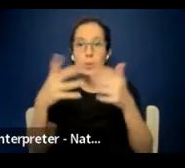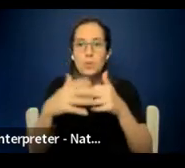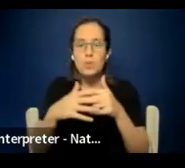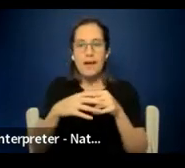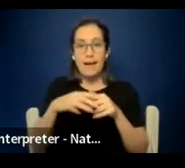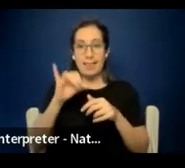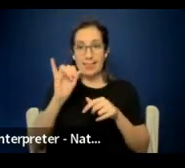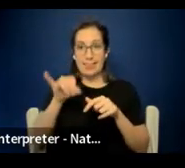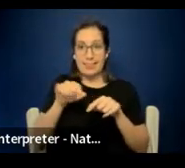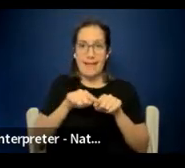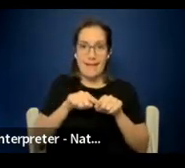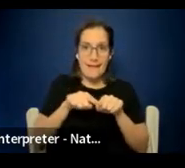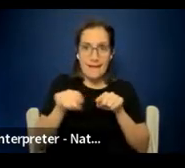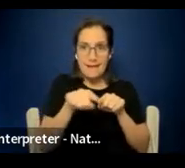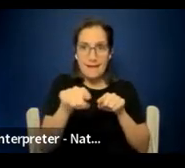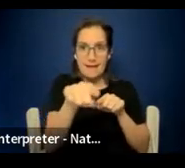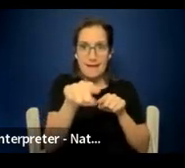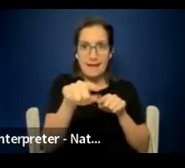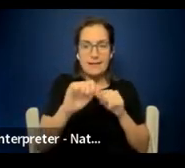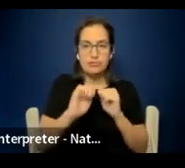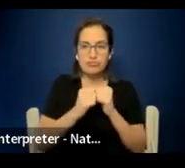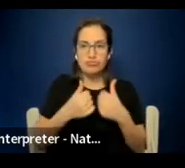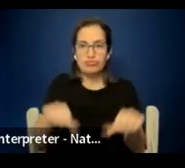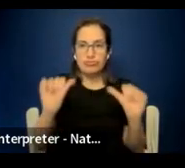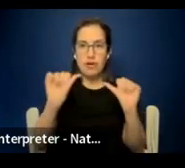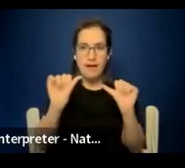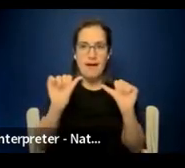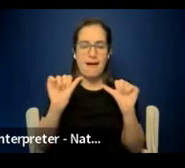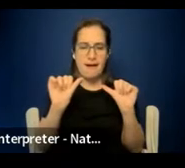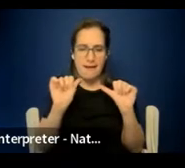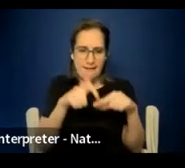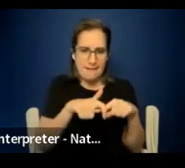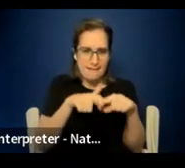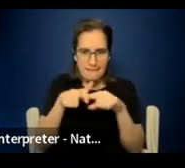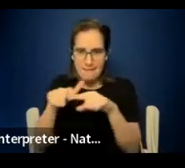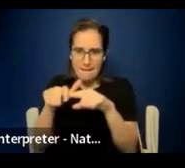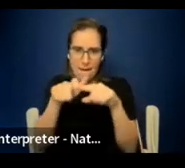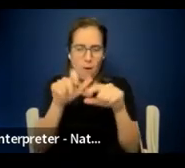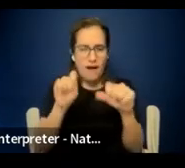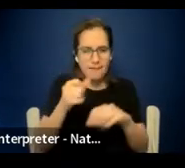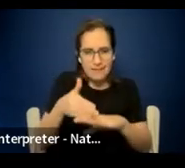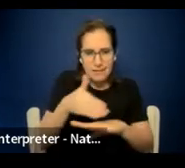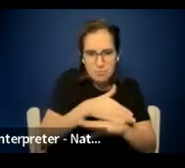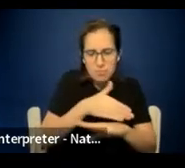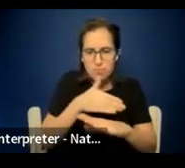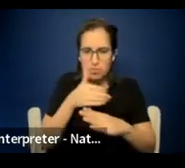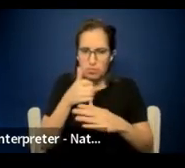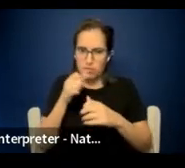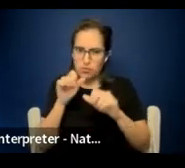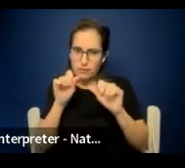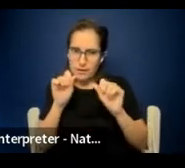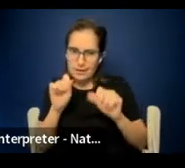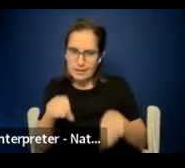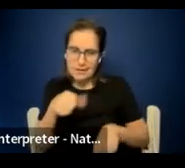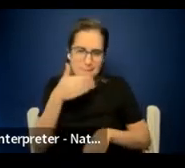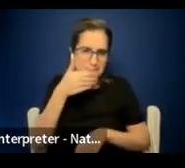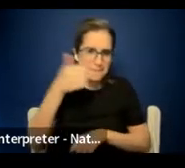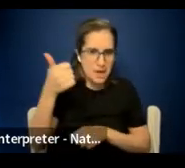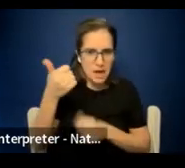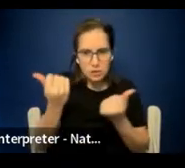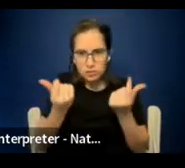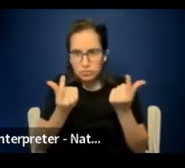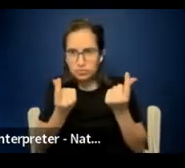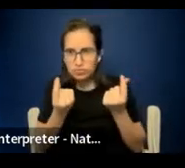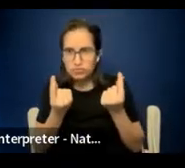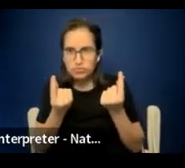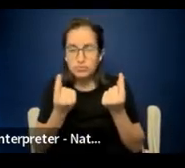see where you could make it better, where you could make the volunteer experience a bit better for the volunteer, where the clunky parts are for